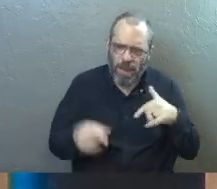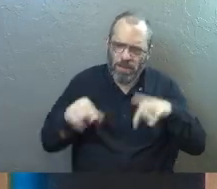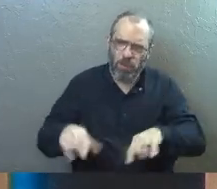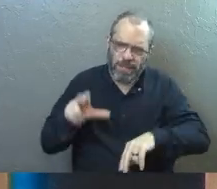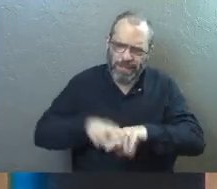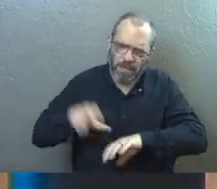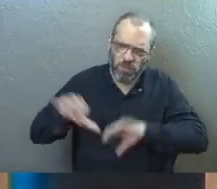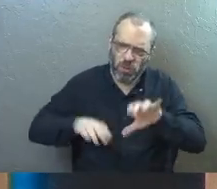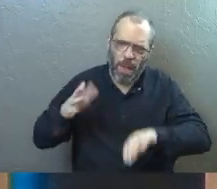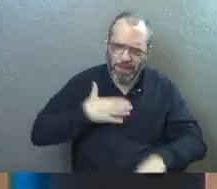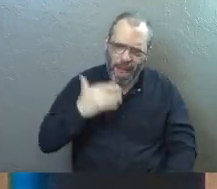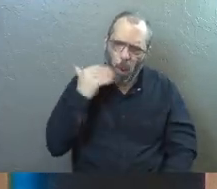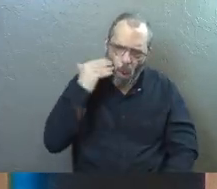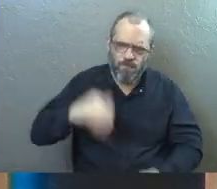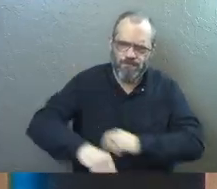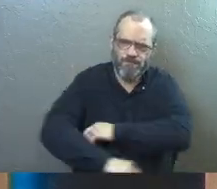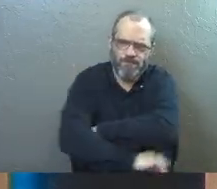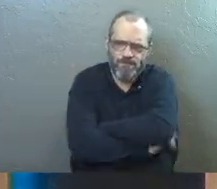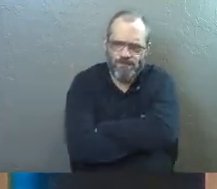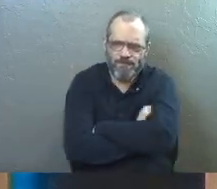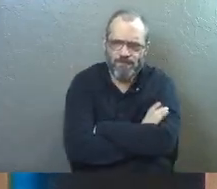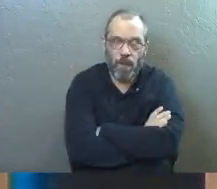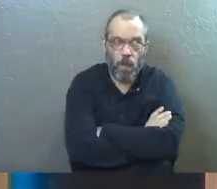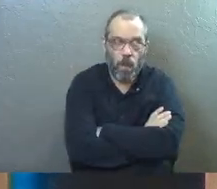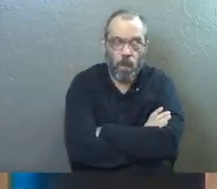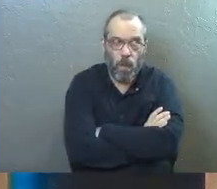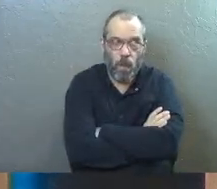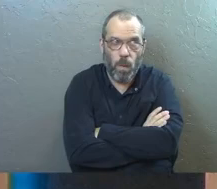and you're standing here on my porch.